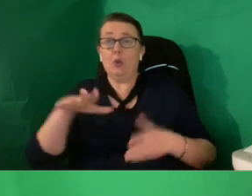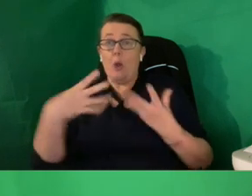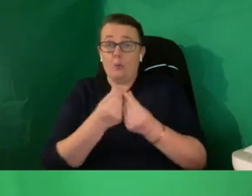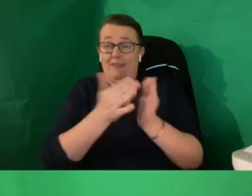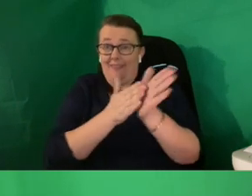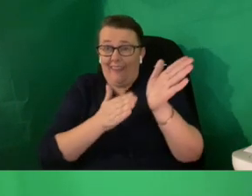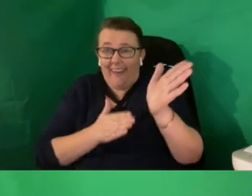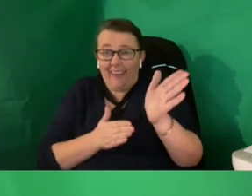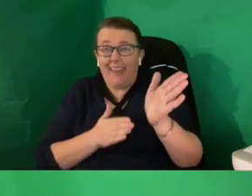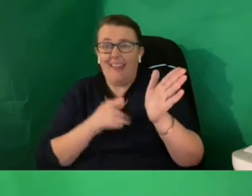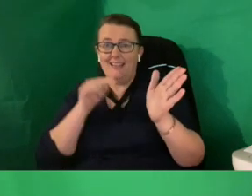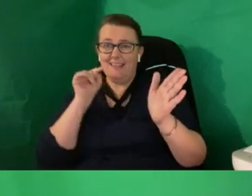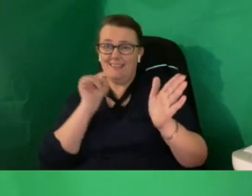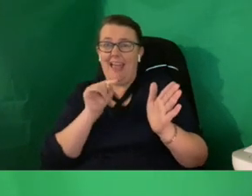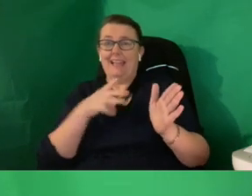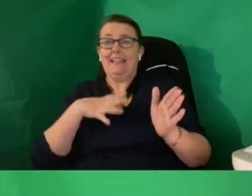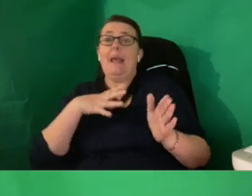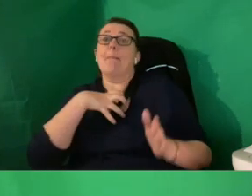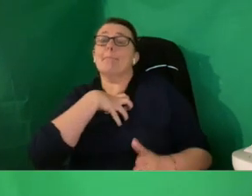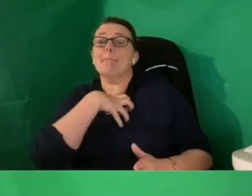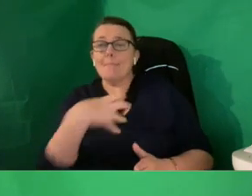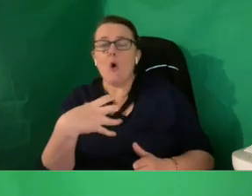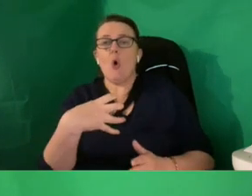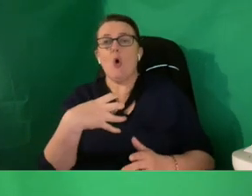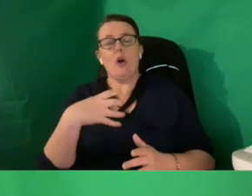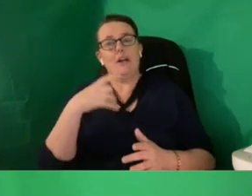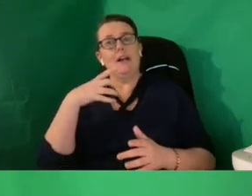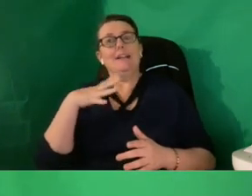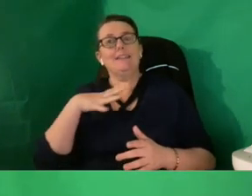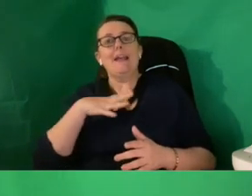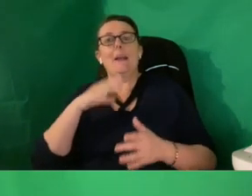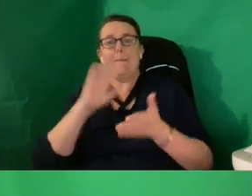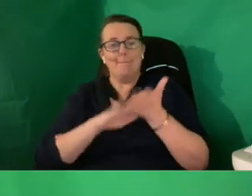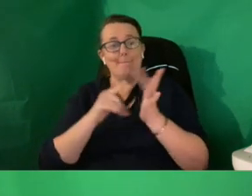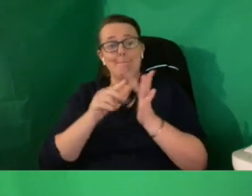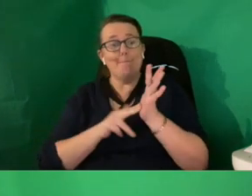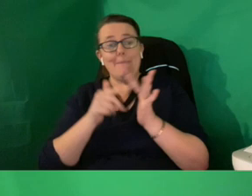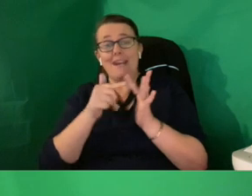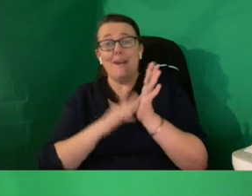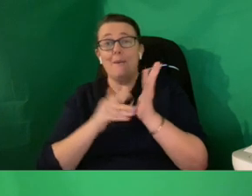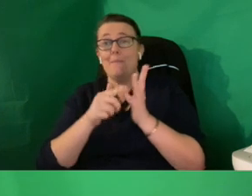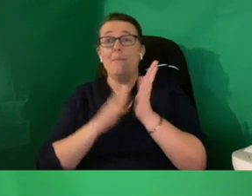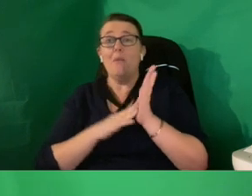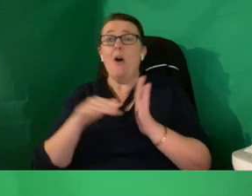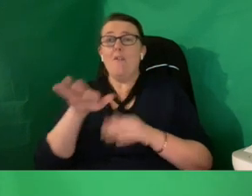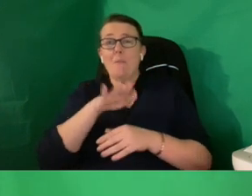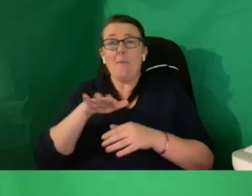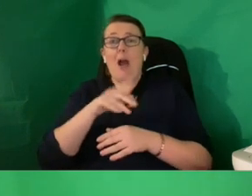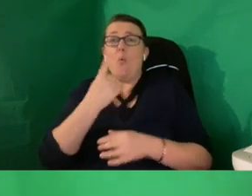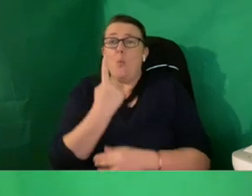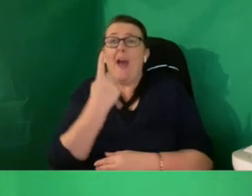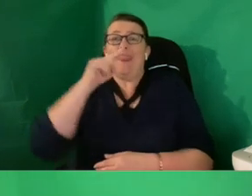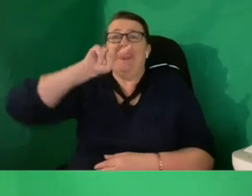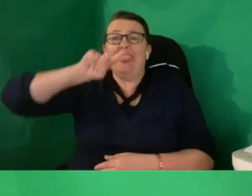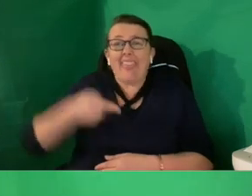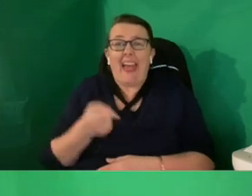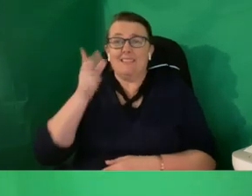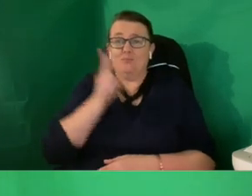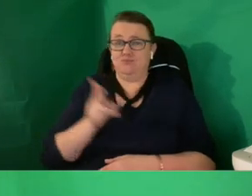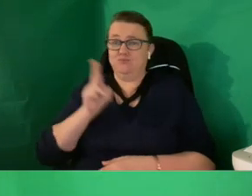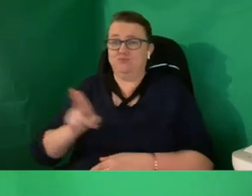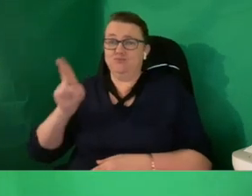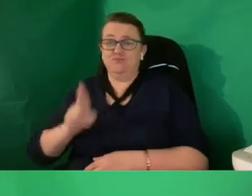more work you need to provide to your child who experiences challenges than a child who